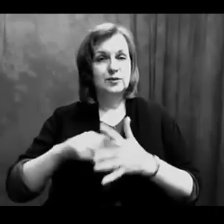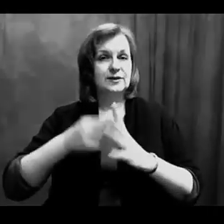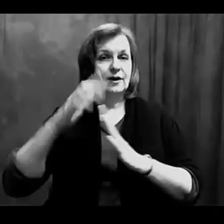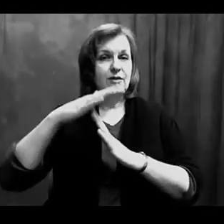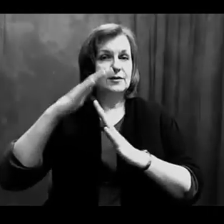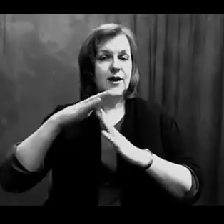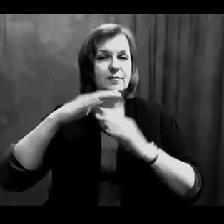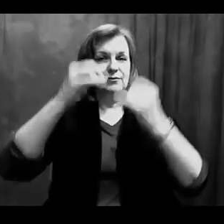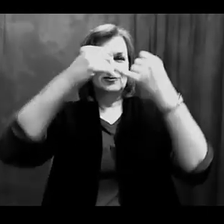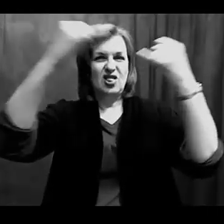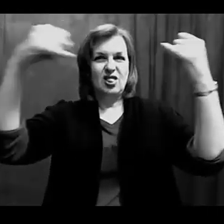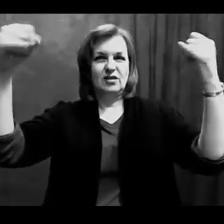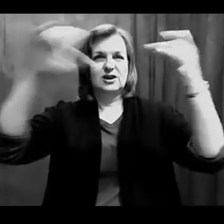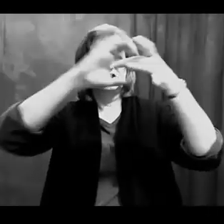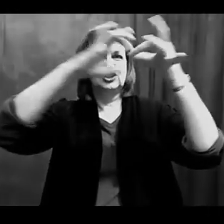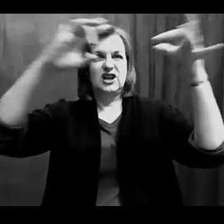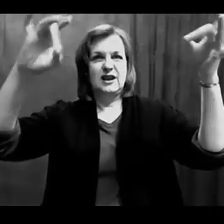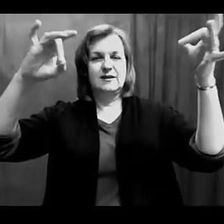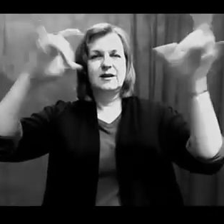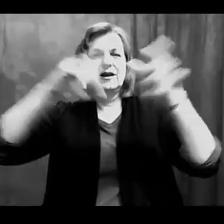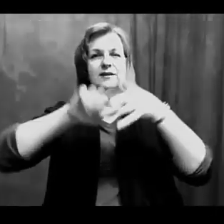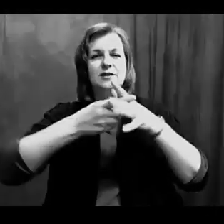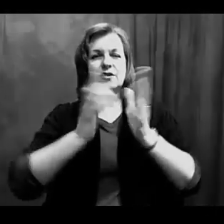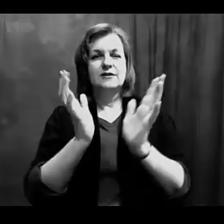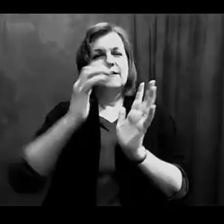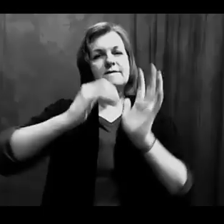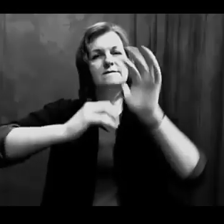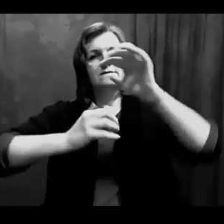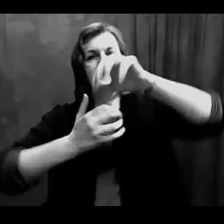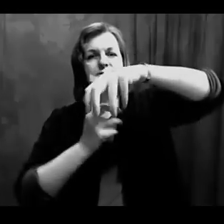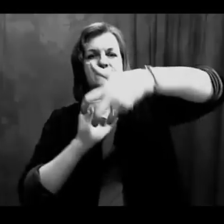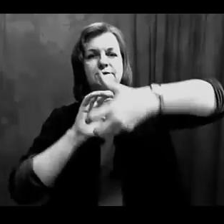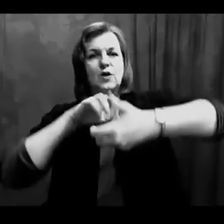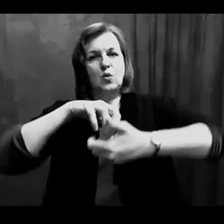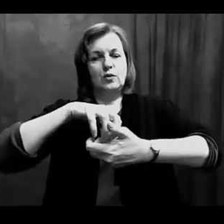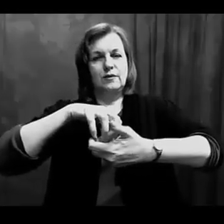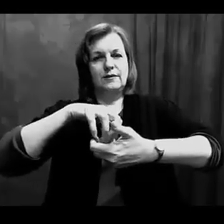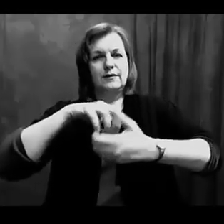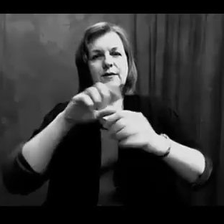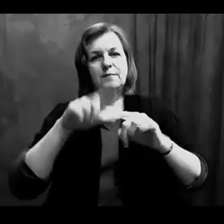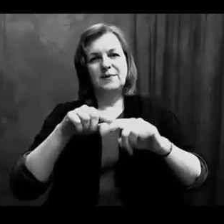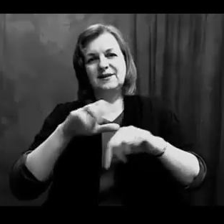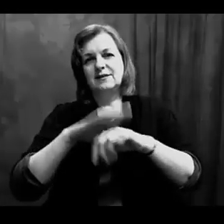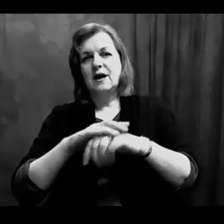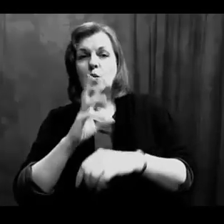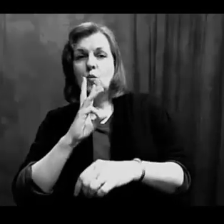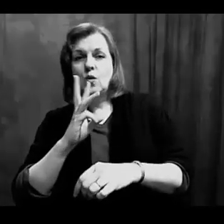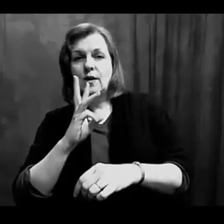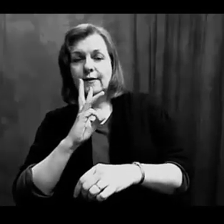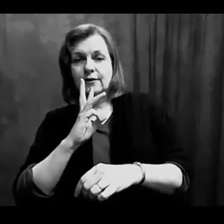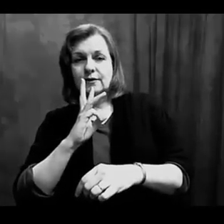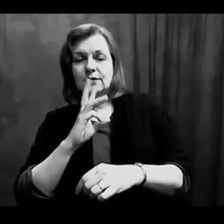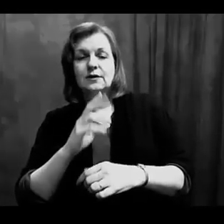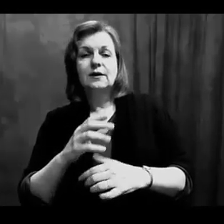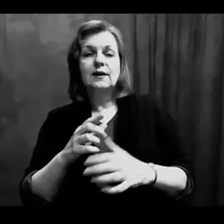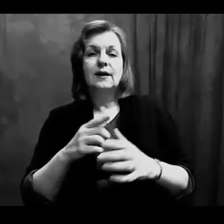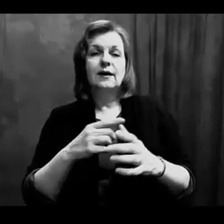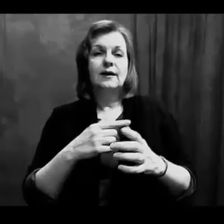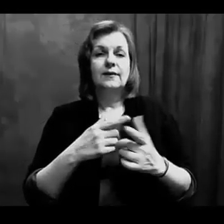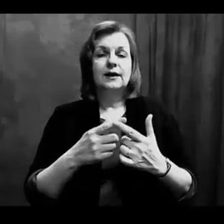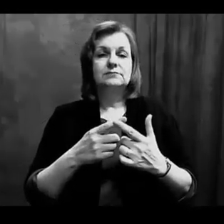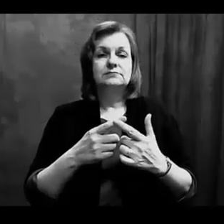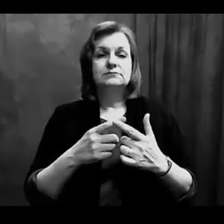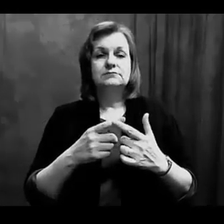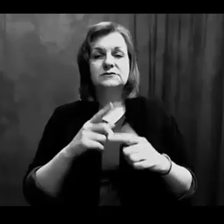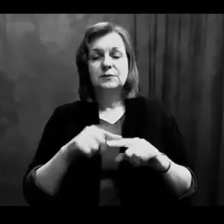Okay, so here's the basic gist. We start to fold this. It's going to fold based